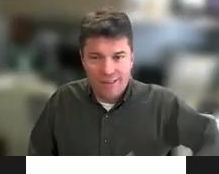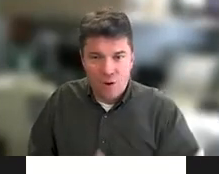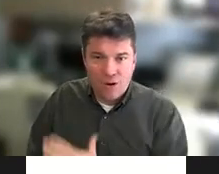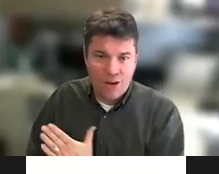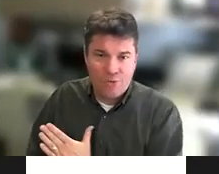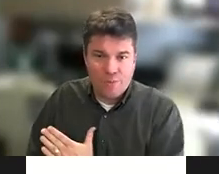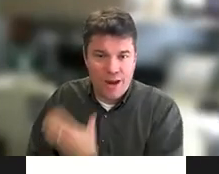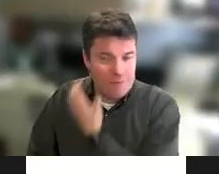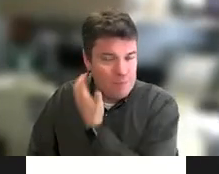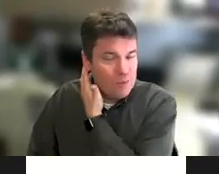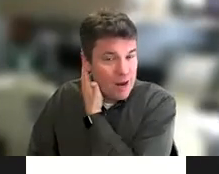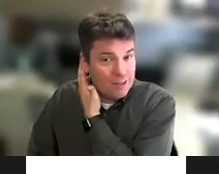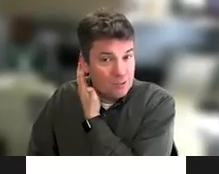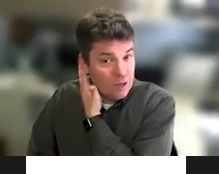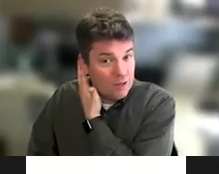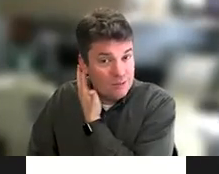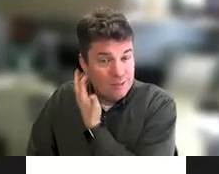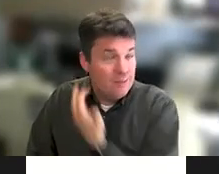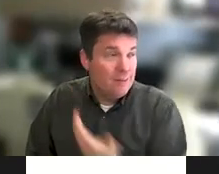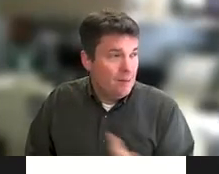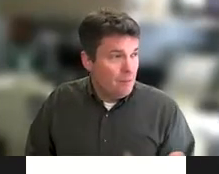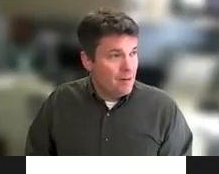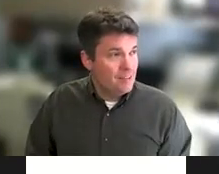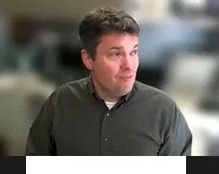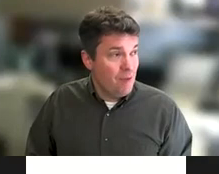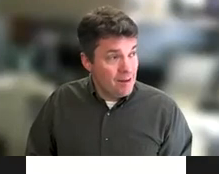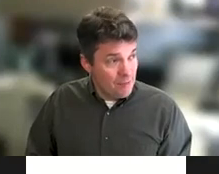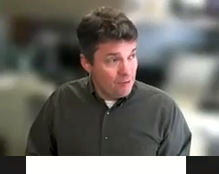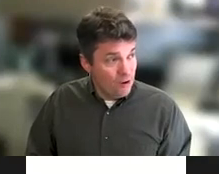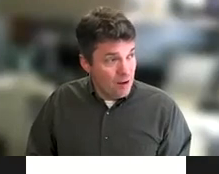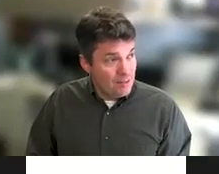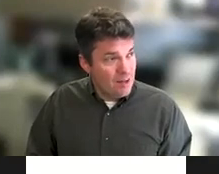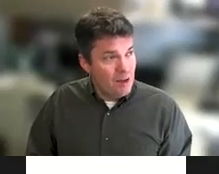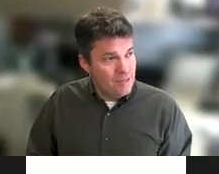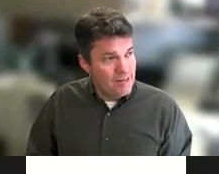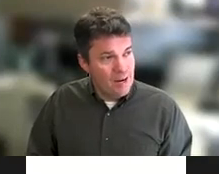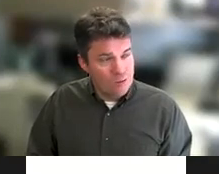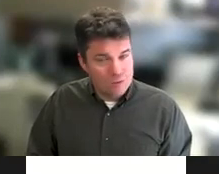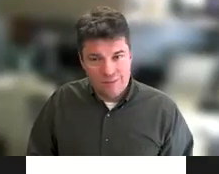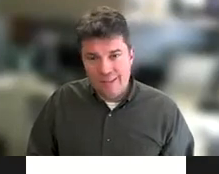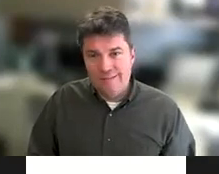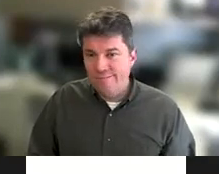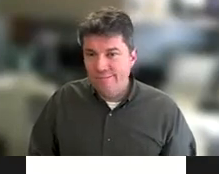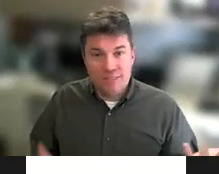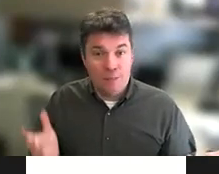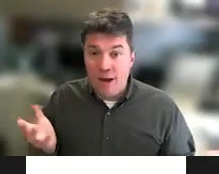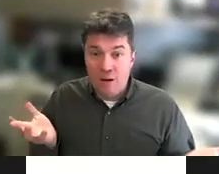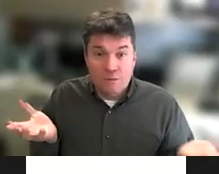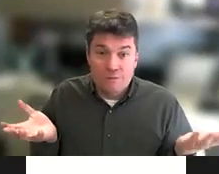because they don't cut through the speech banana as well. And because of my type of hearing loss, the ups and downs,